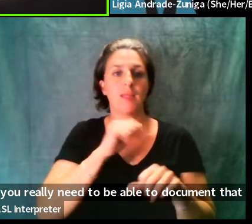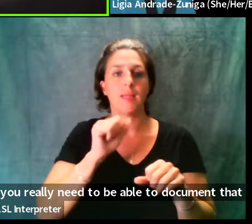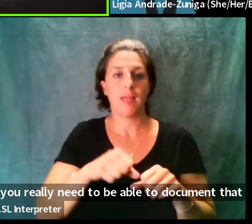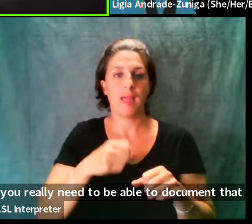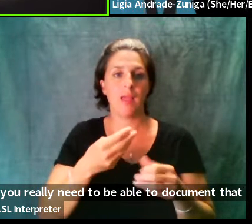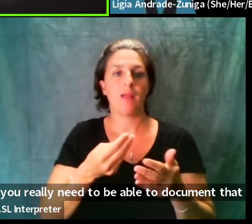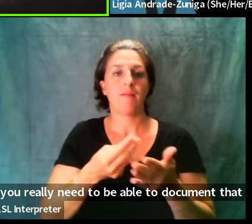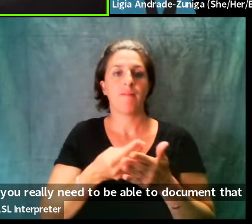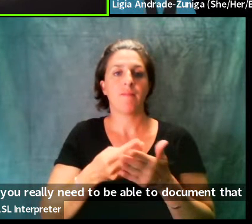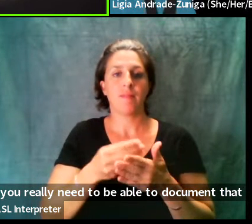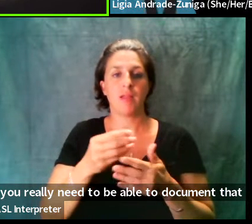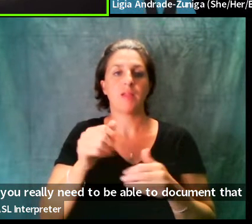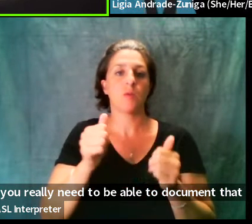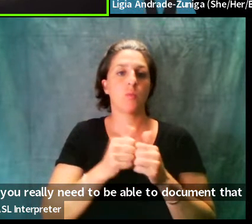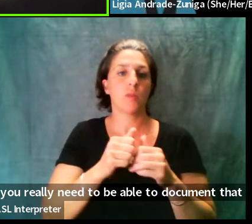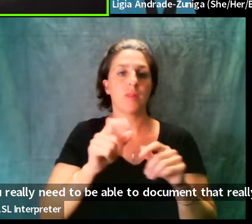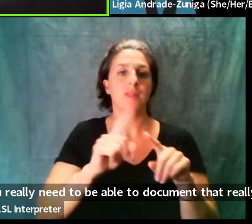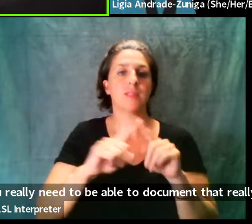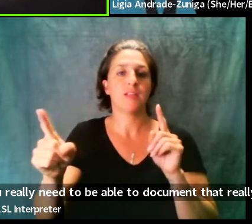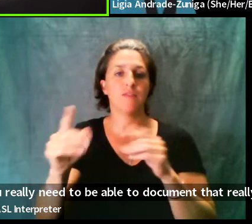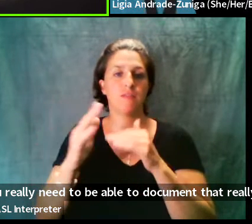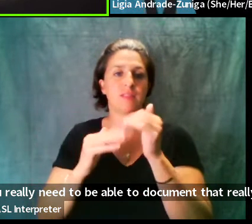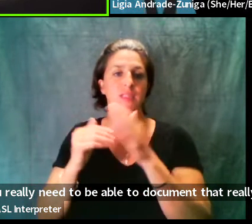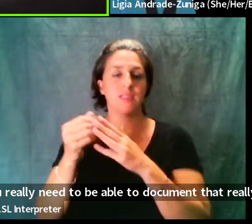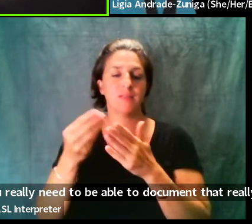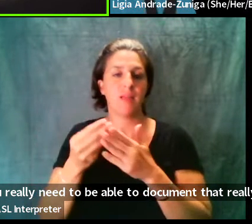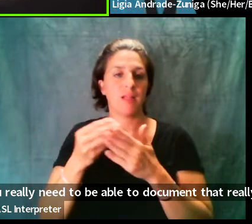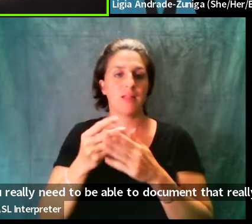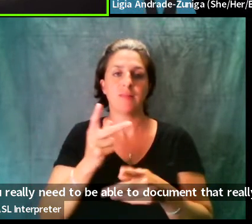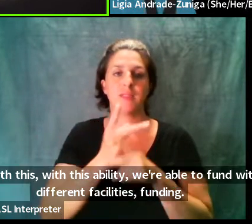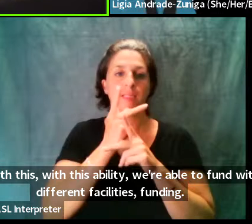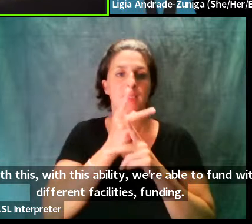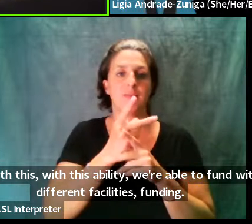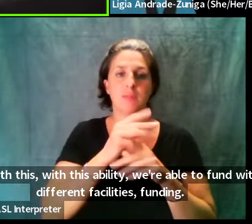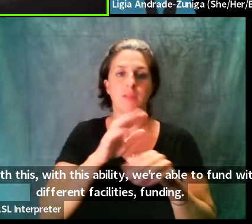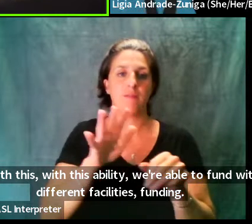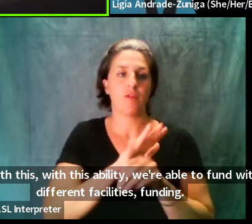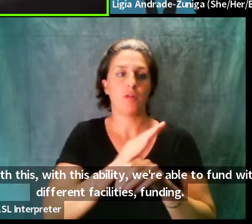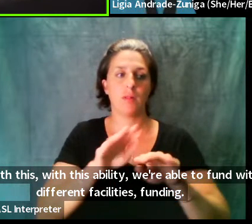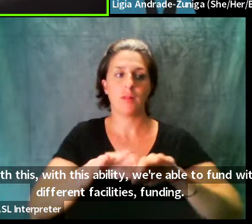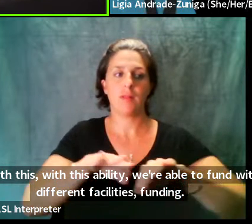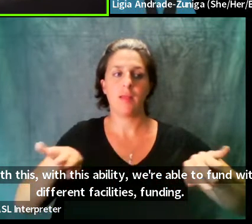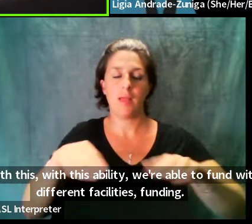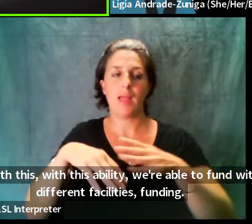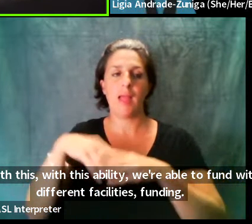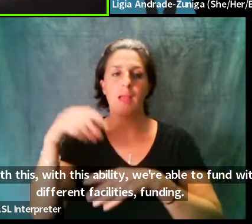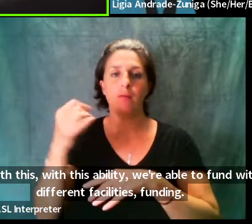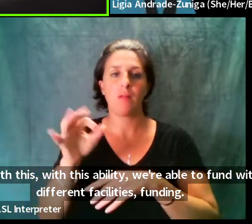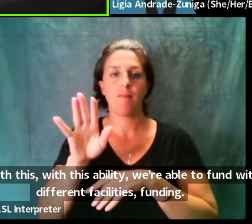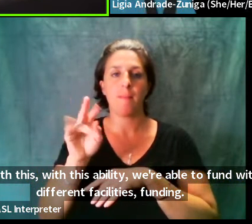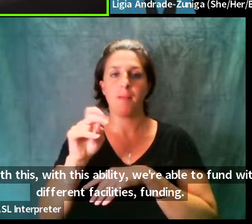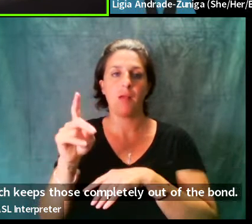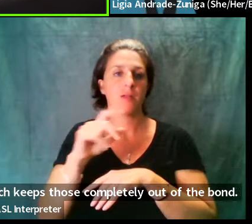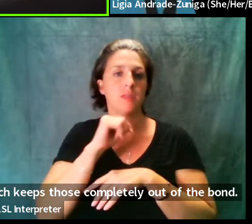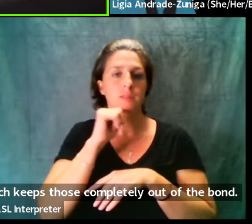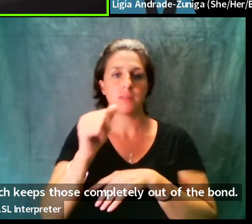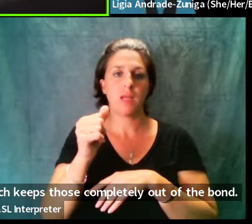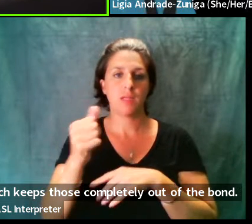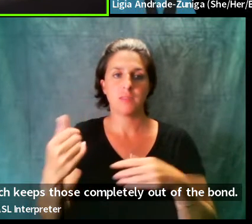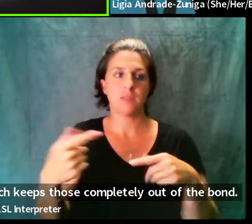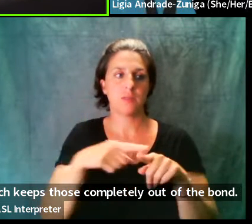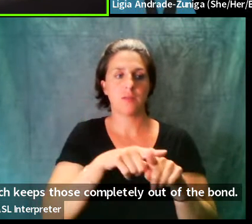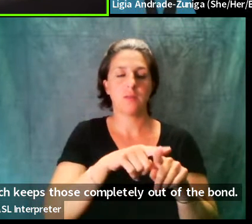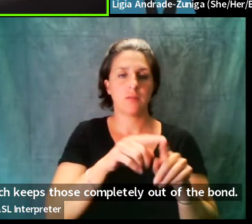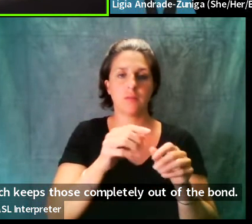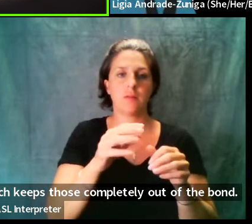different facilities funding, which keeps those completely out of the bond. And so it doesn't commingle those at all.